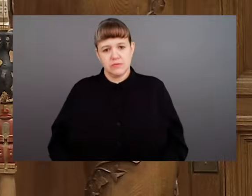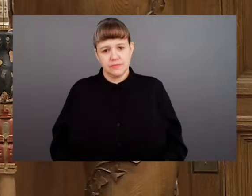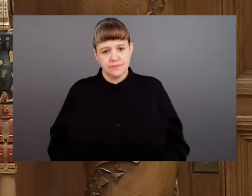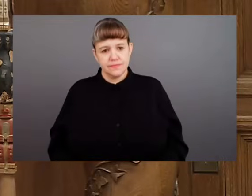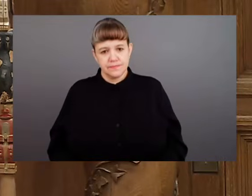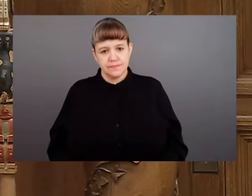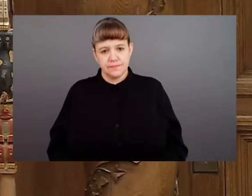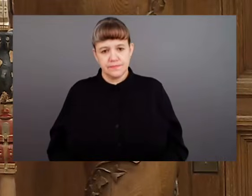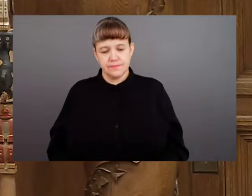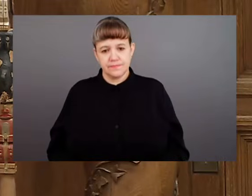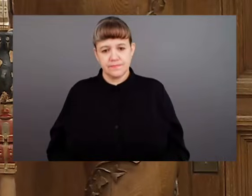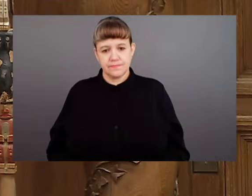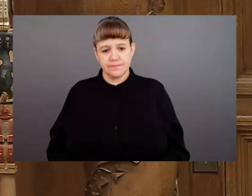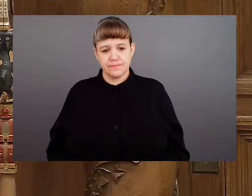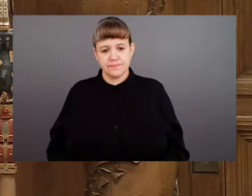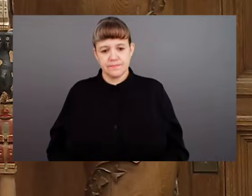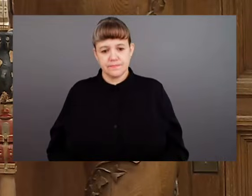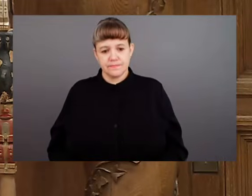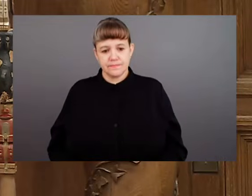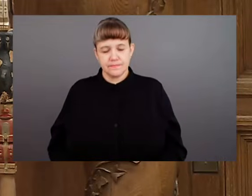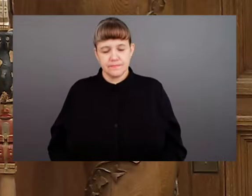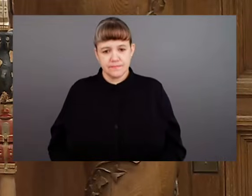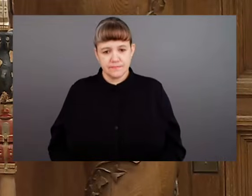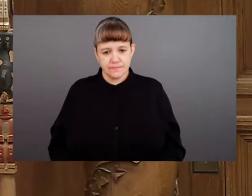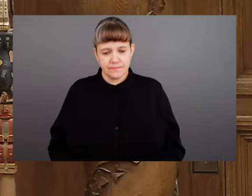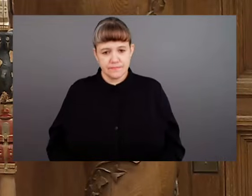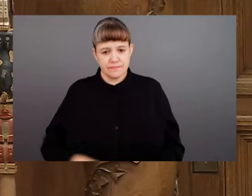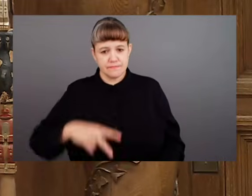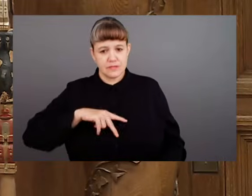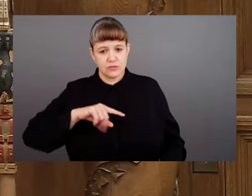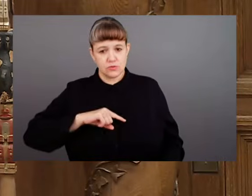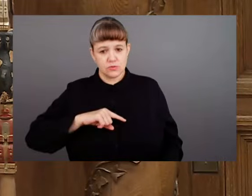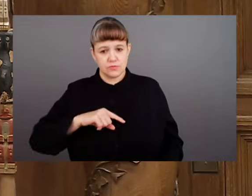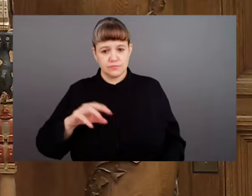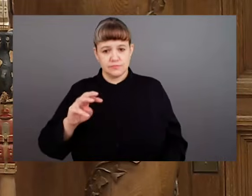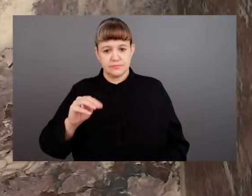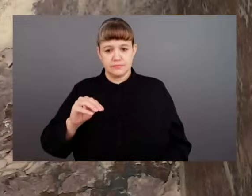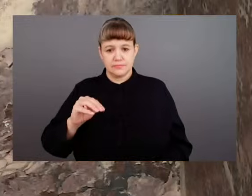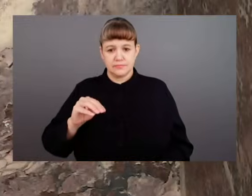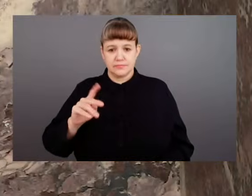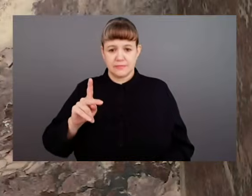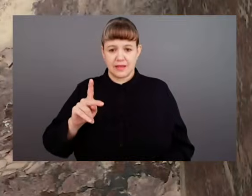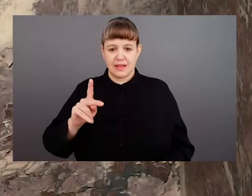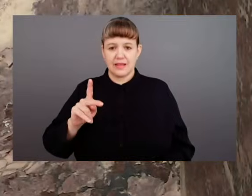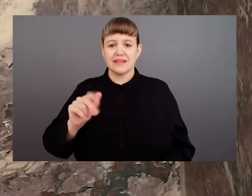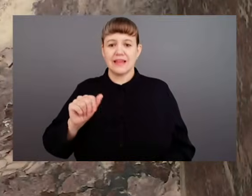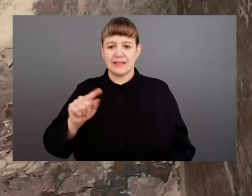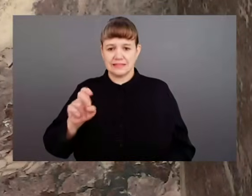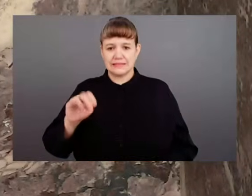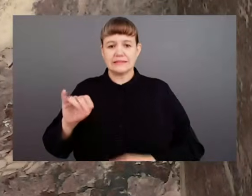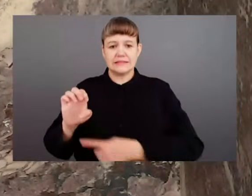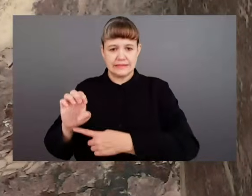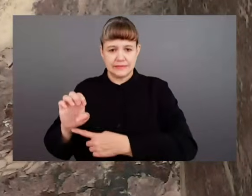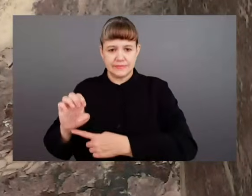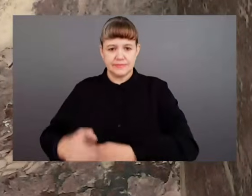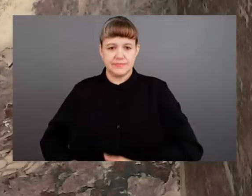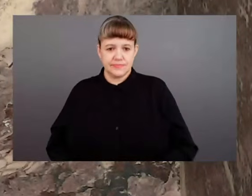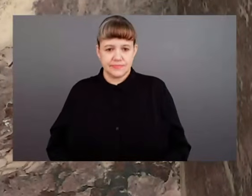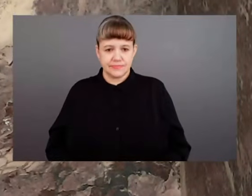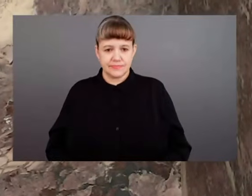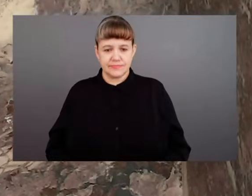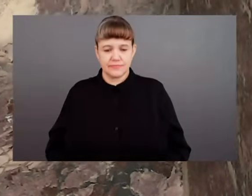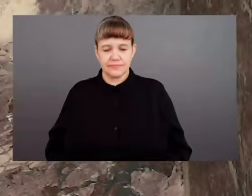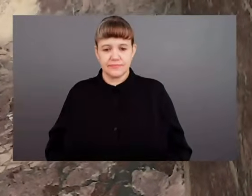Member for Prince George Mackenzie. Mr. Speaker, opposition MLAs hosted a business and retail crime forum in Prince George,